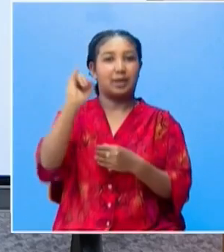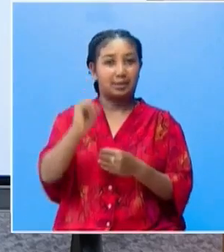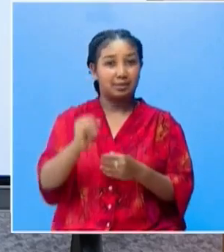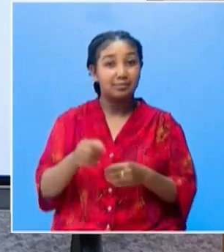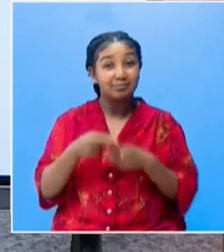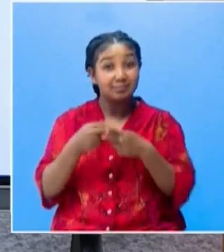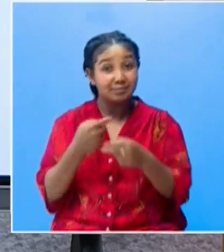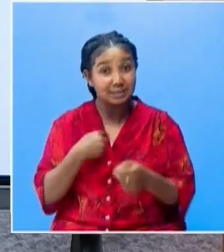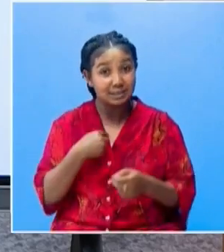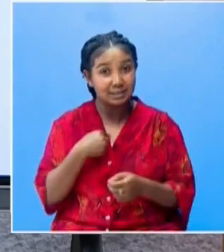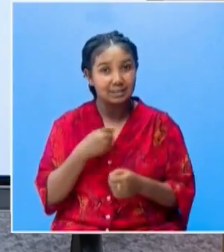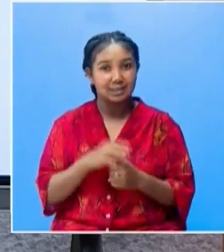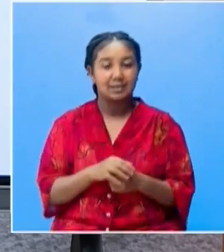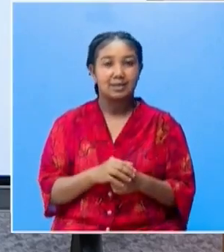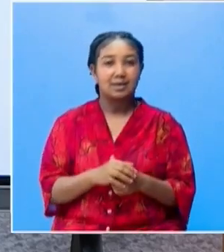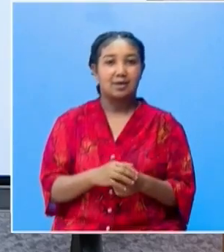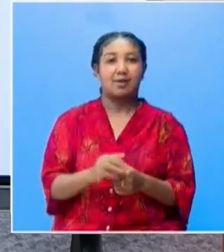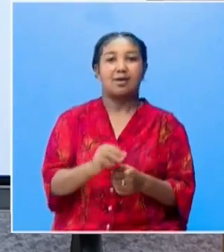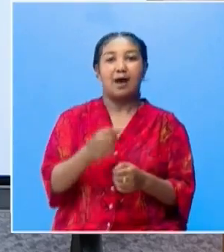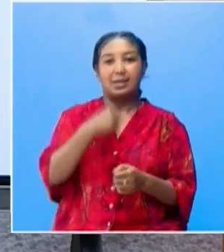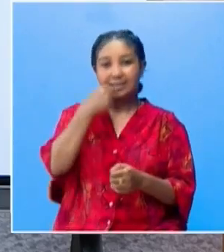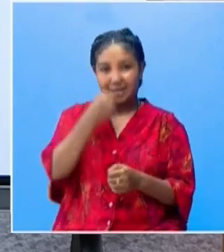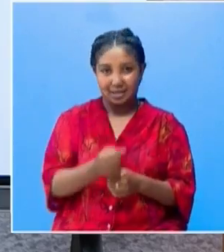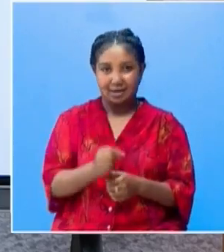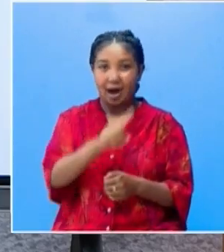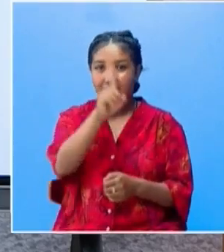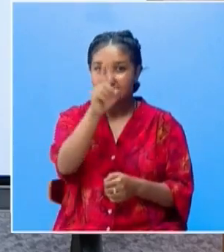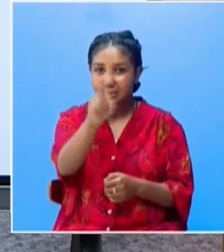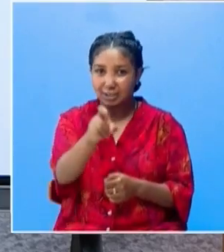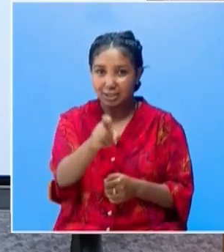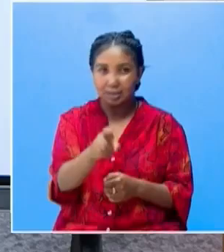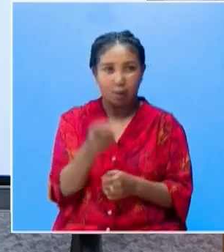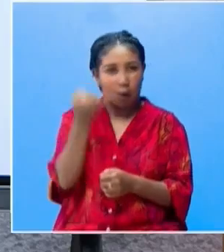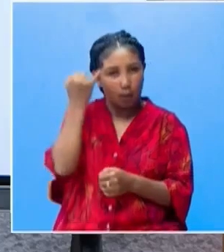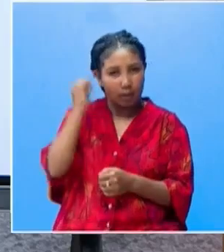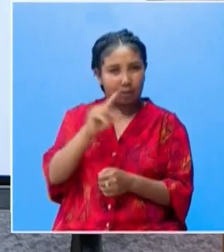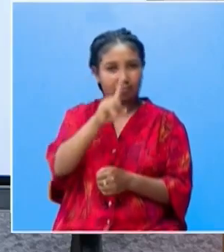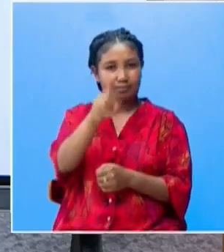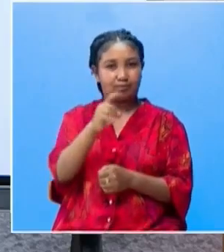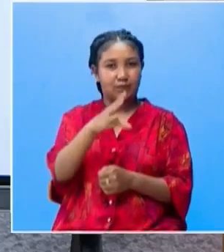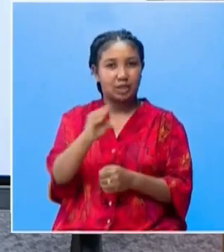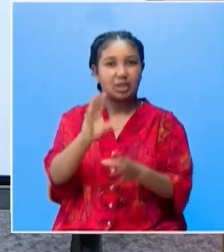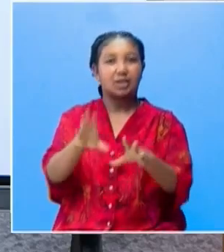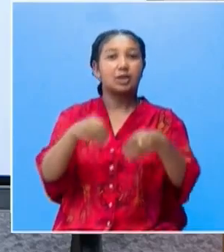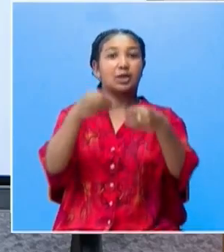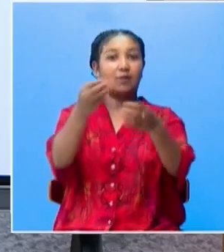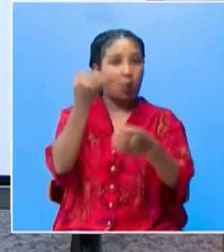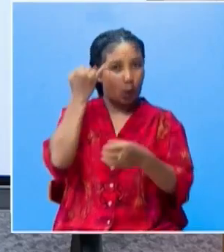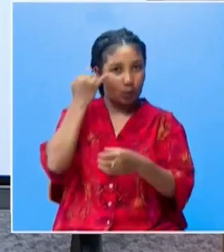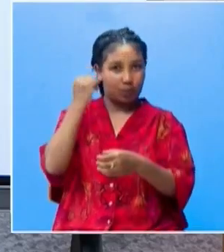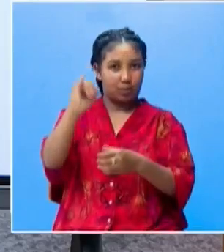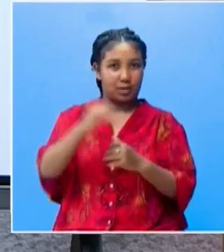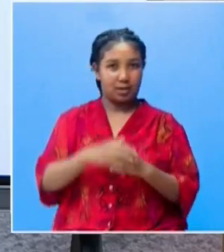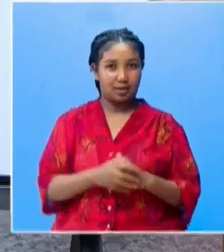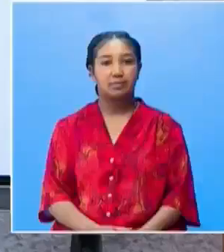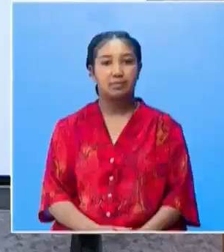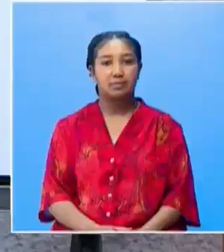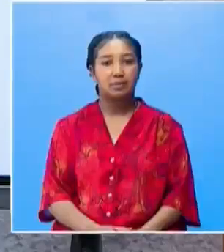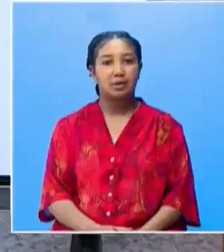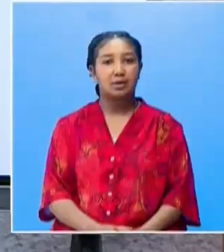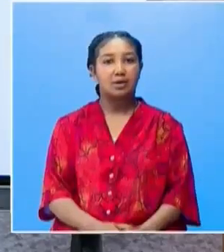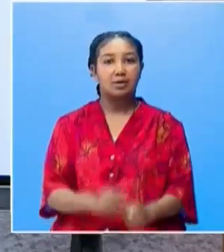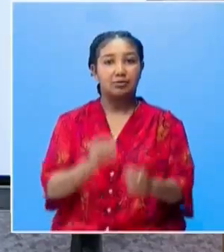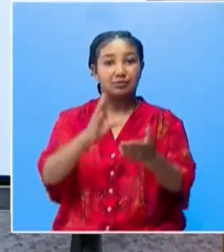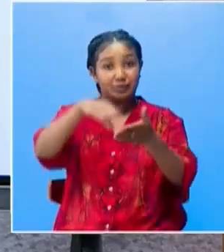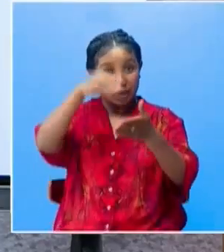say? Yeah, I said asking for an opinion and giving an opinion. After